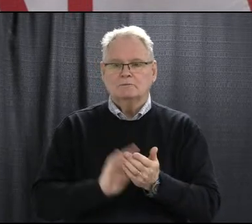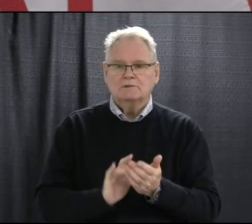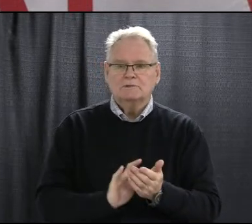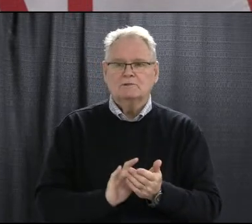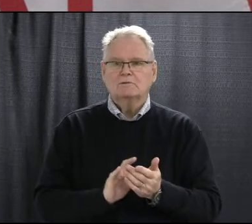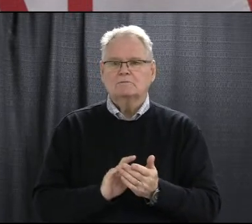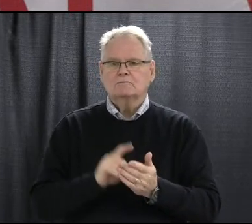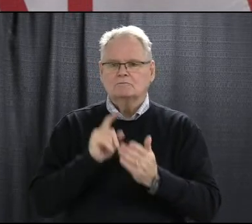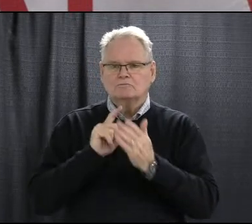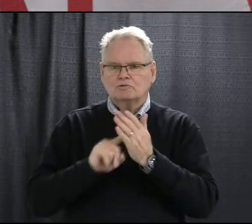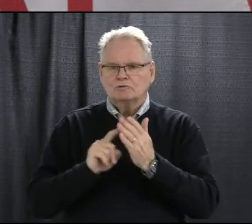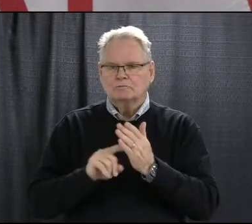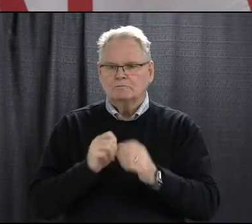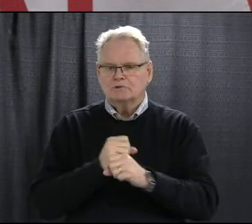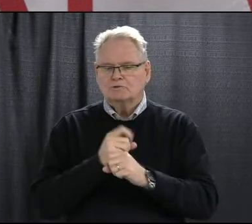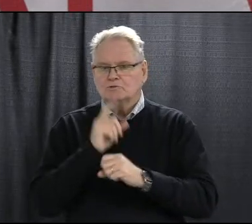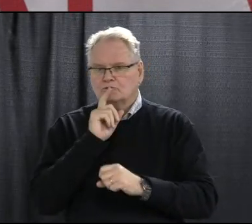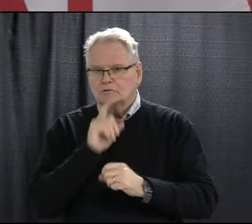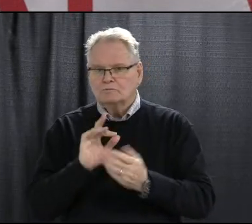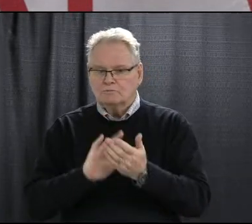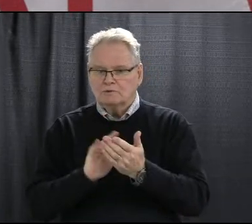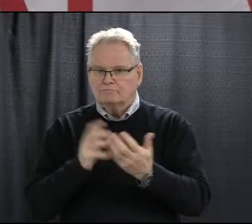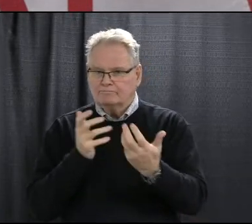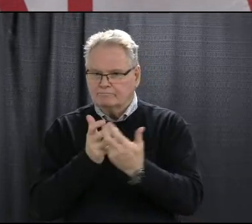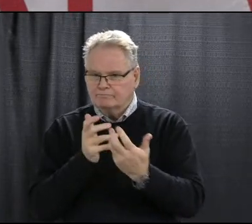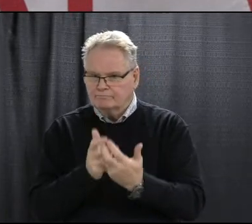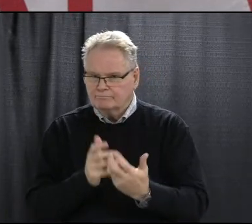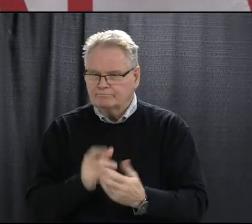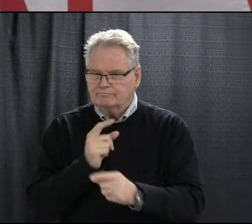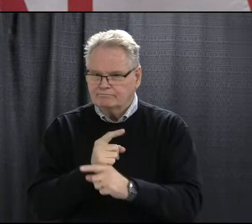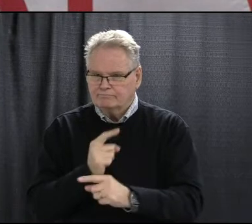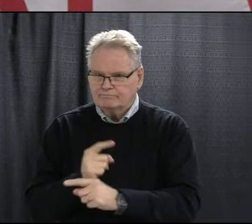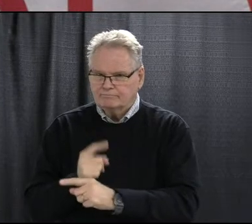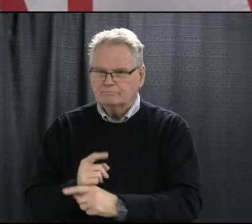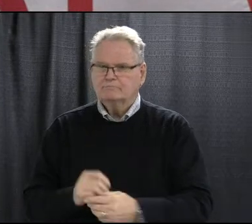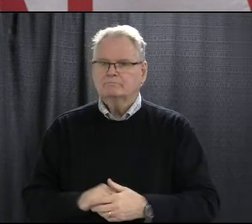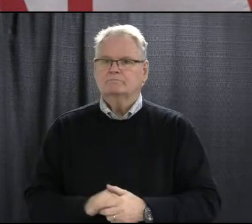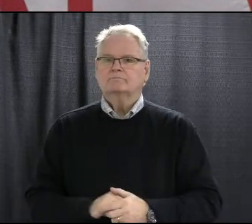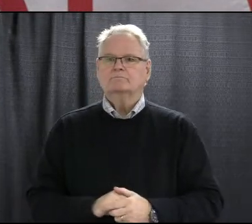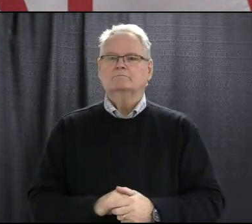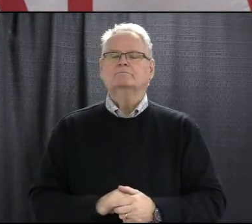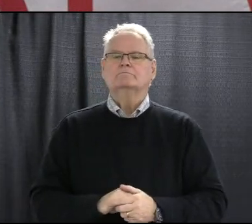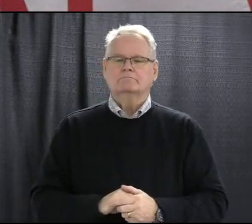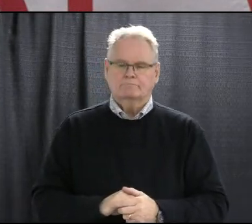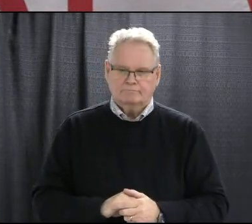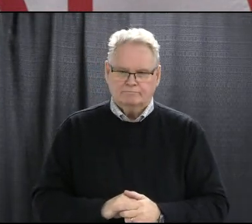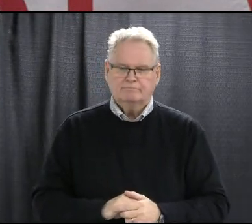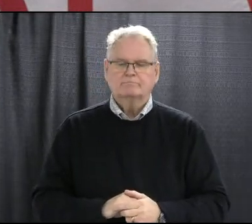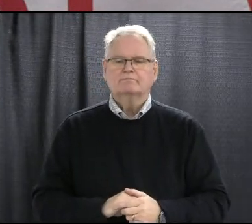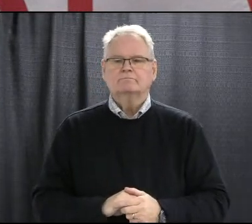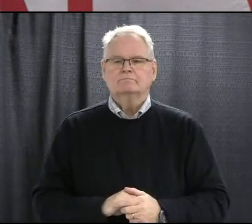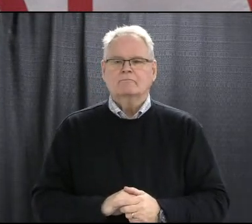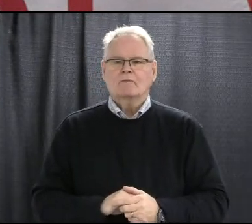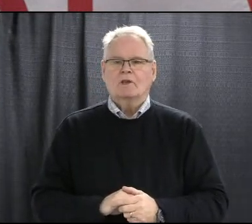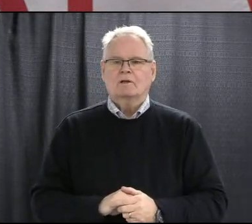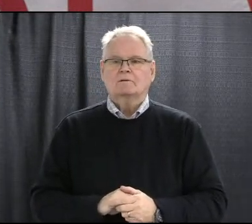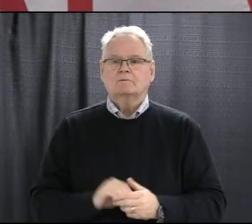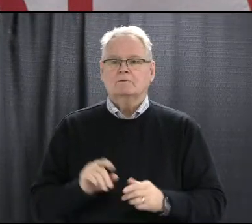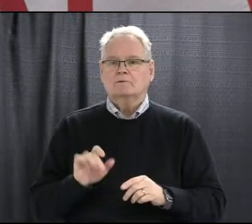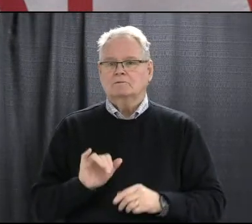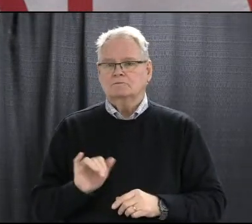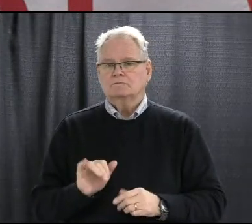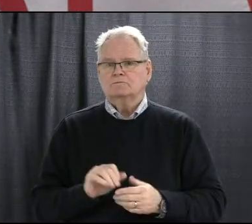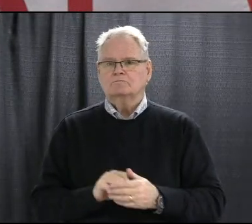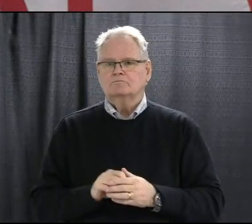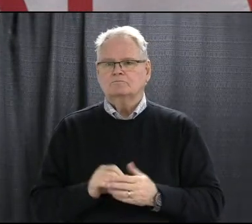review. The Centre of Excellence in Seniors will also include a greater involvement of family